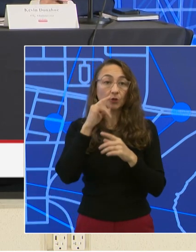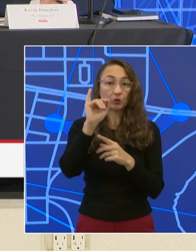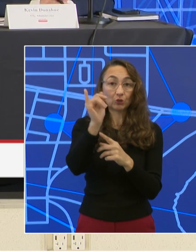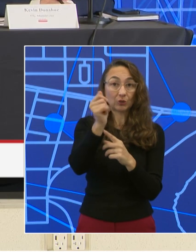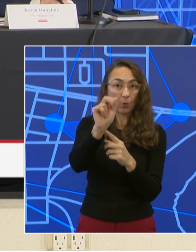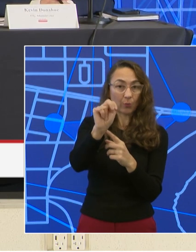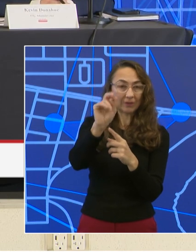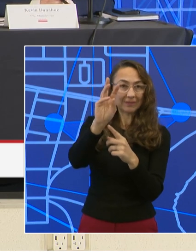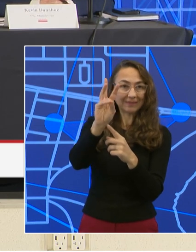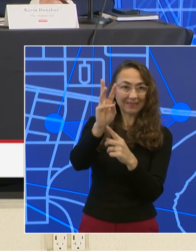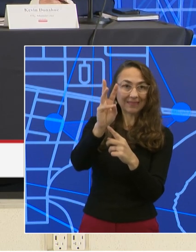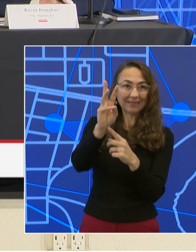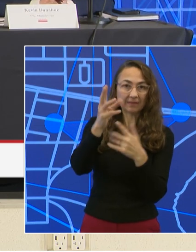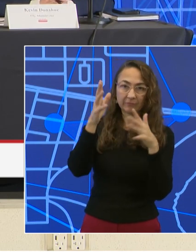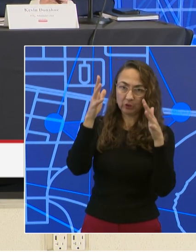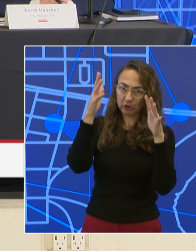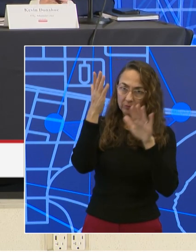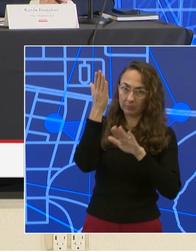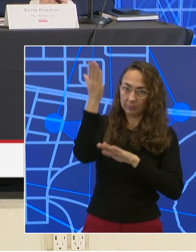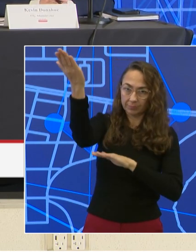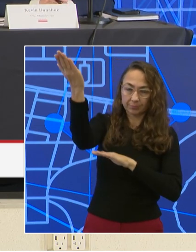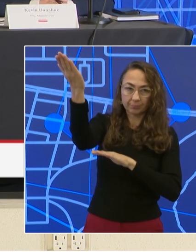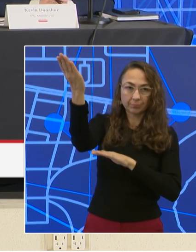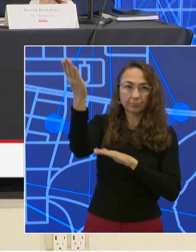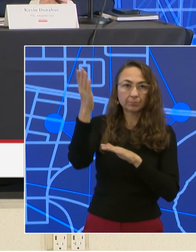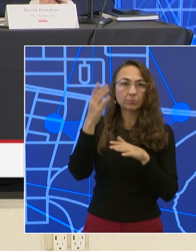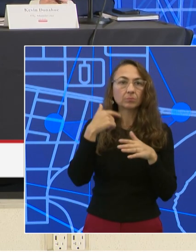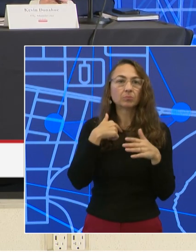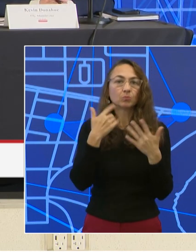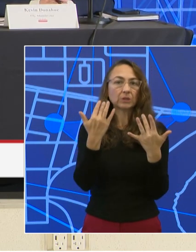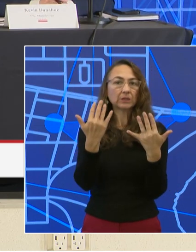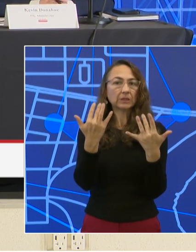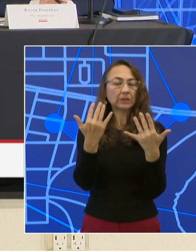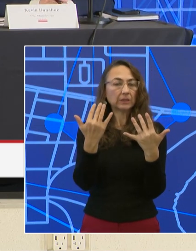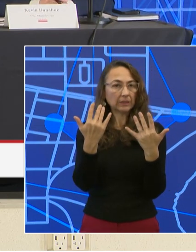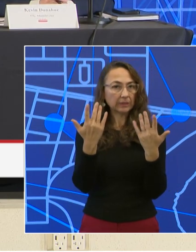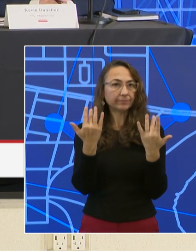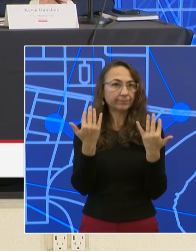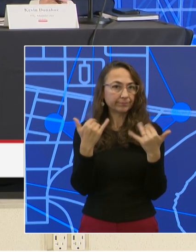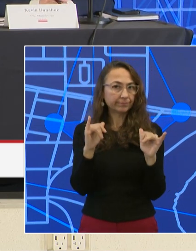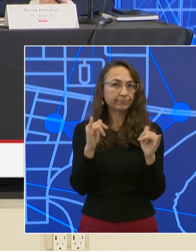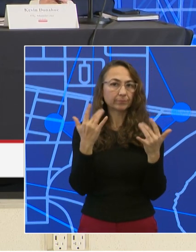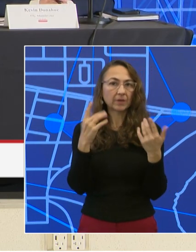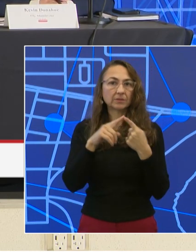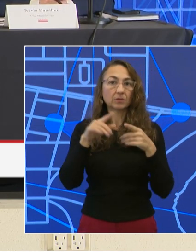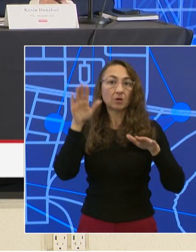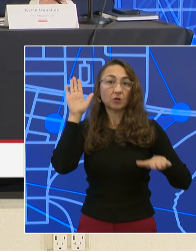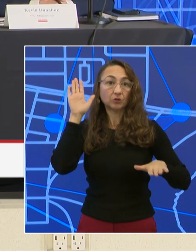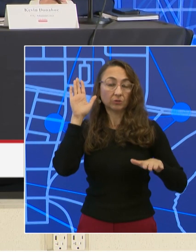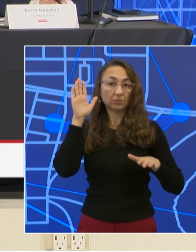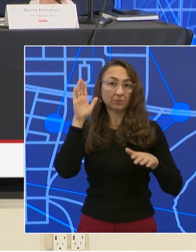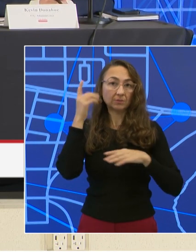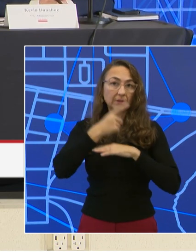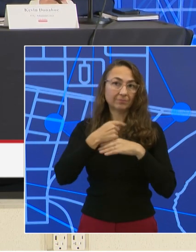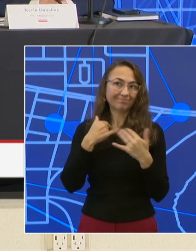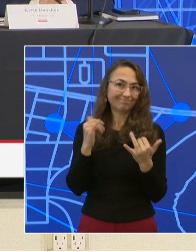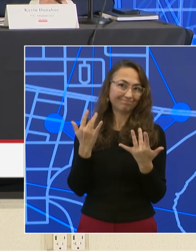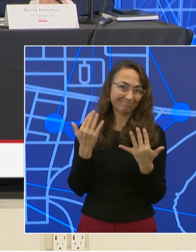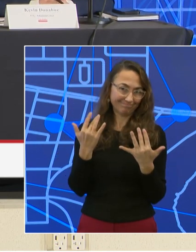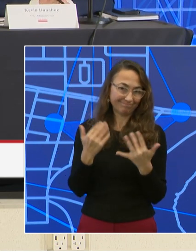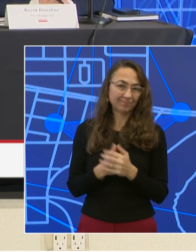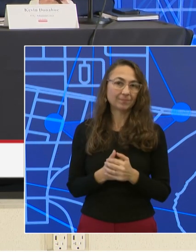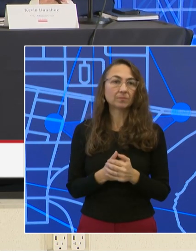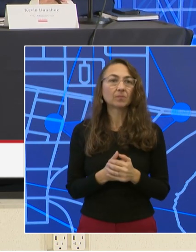we're still working on the inauguration request. Can you tell us what you've submitted a request for with regard to